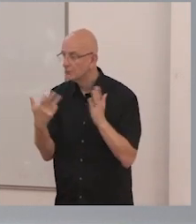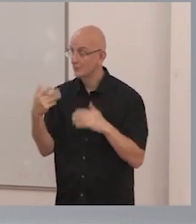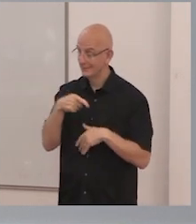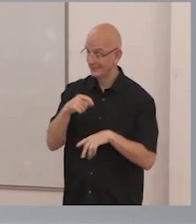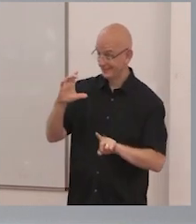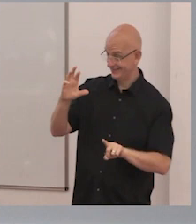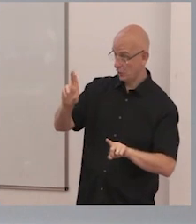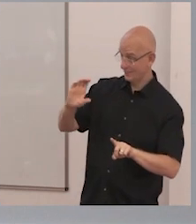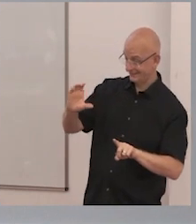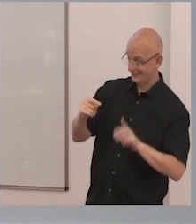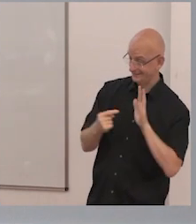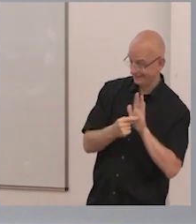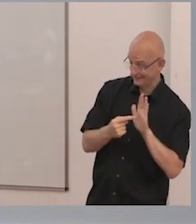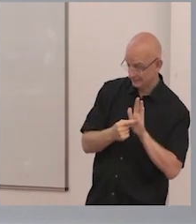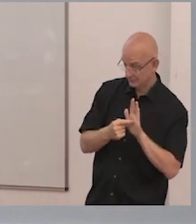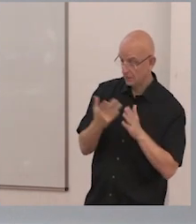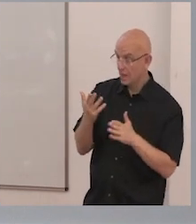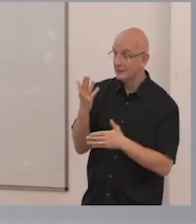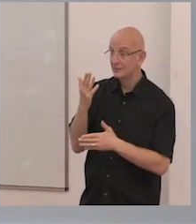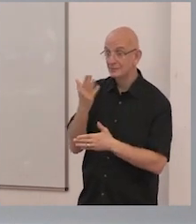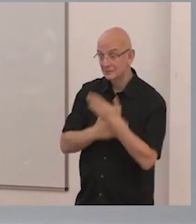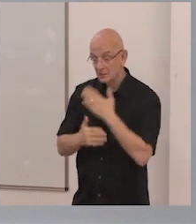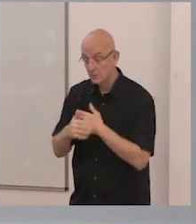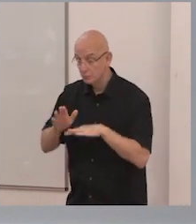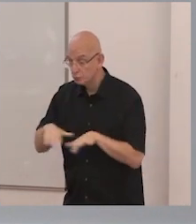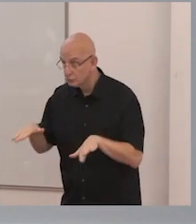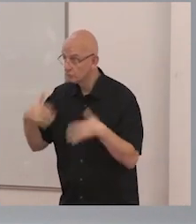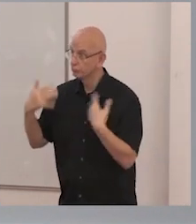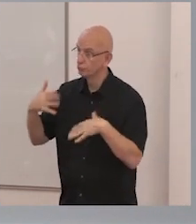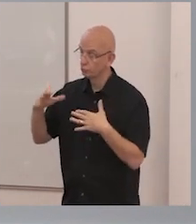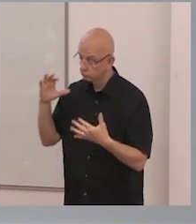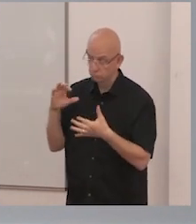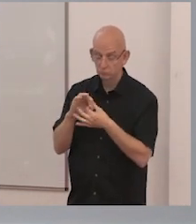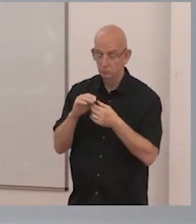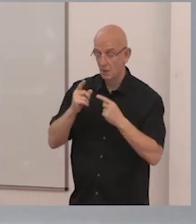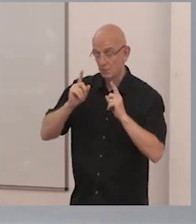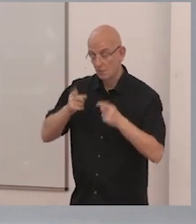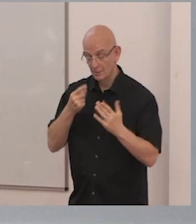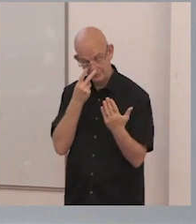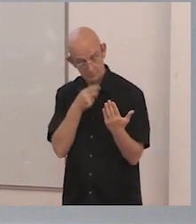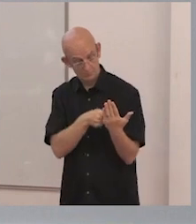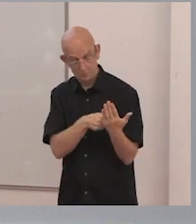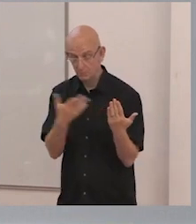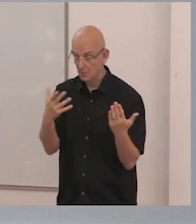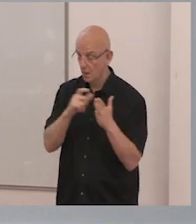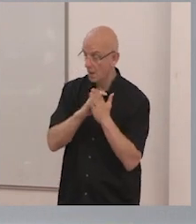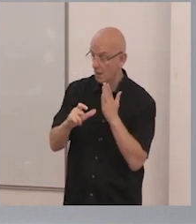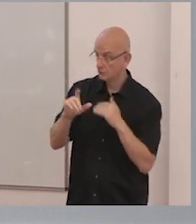12 of the CIC. And Article 12 highlights the right of children to express their